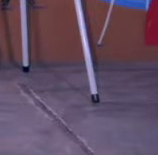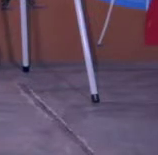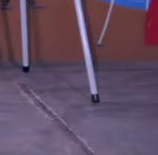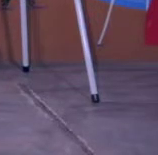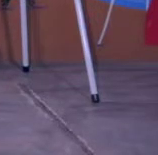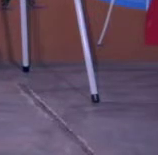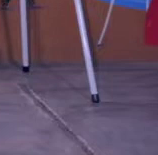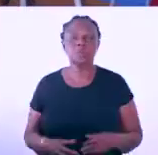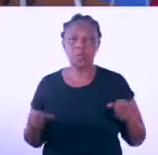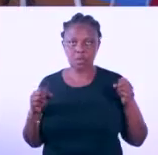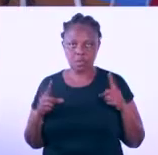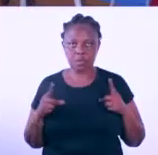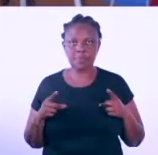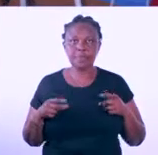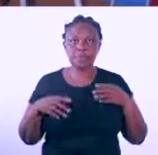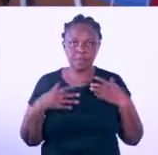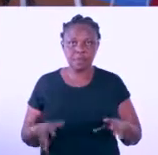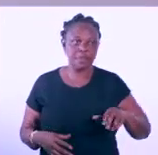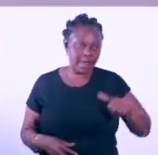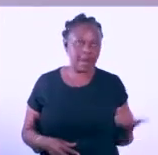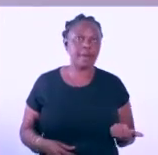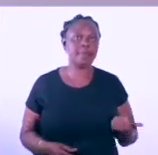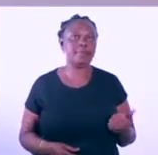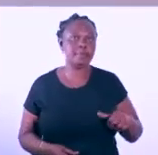Okay. Copy another one.